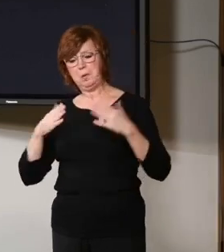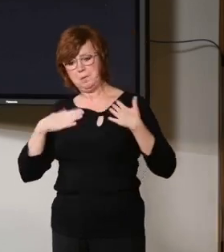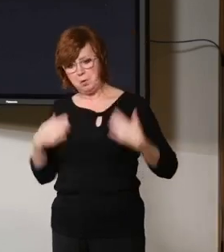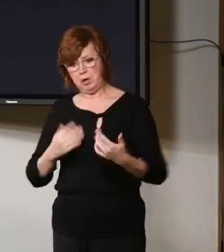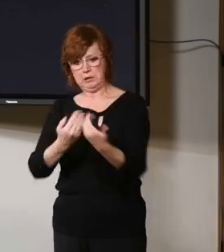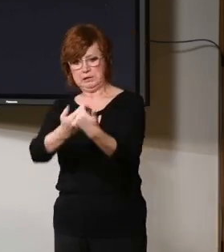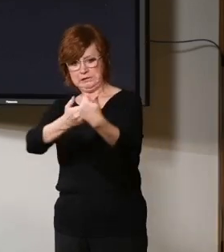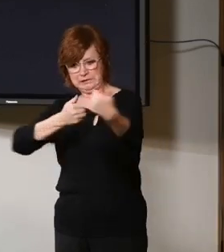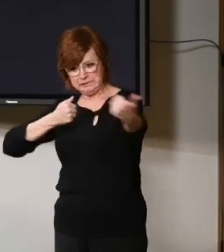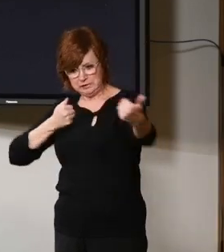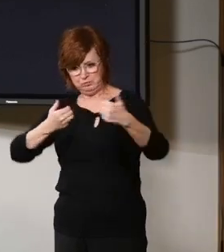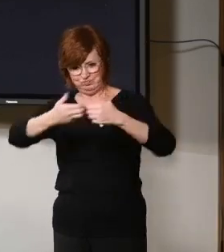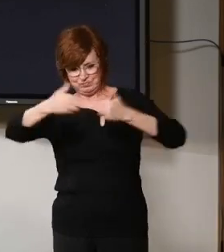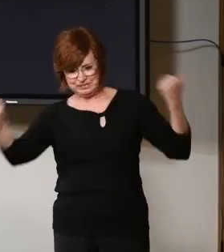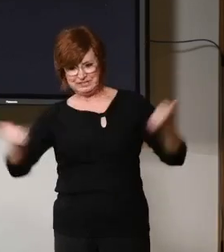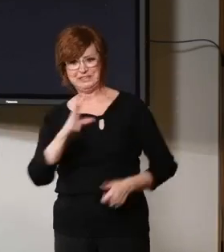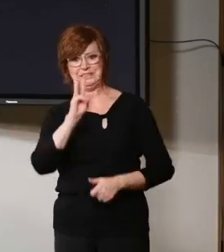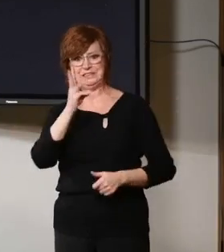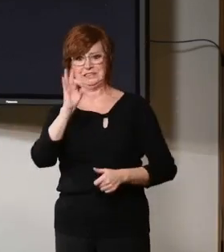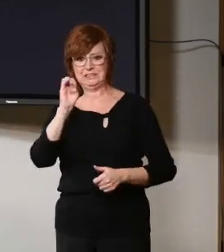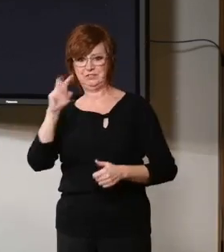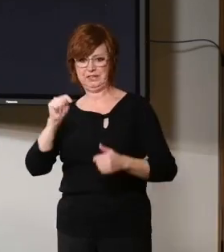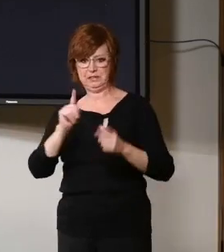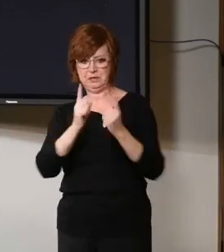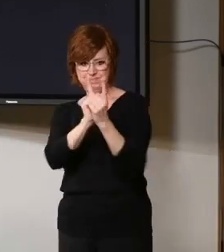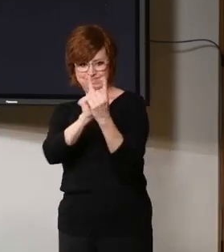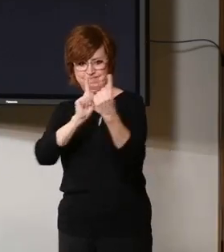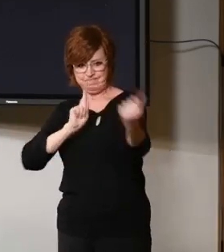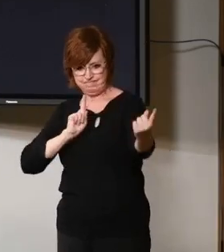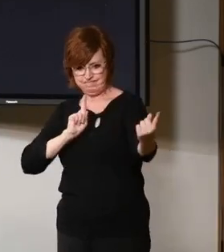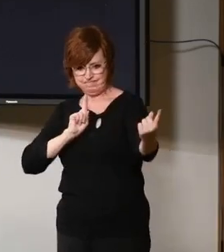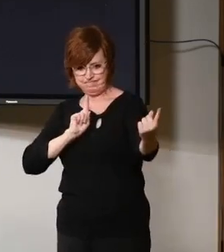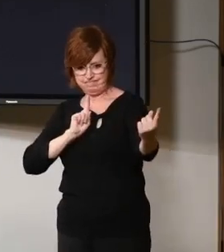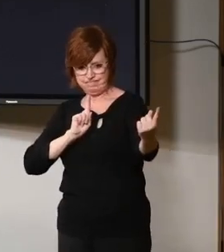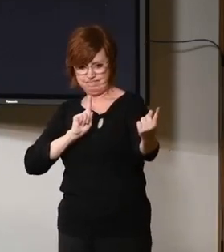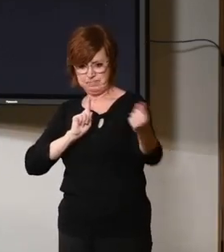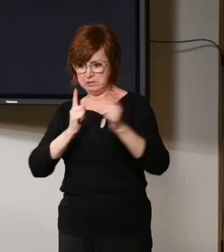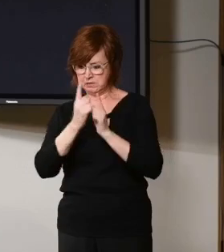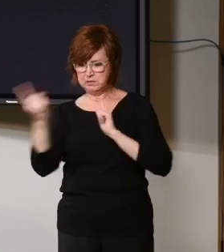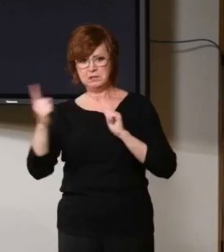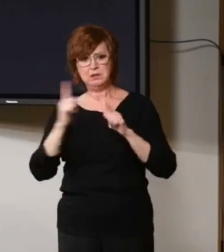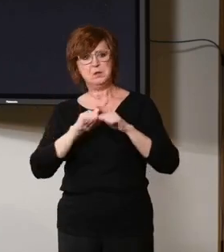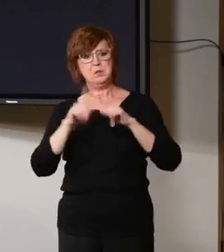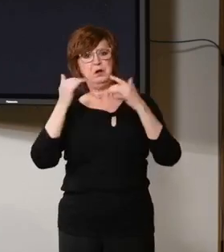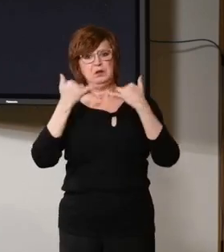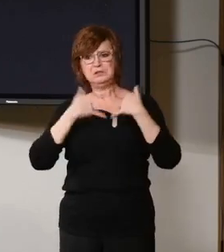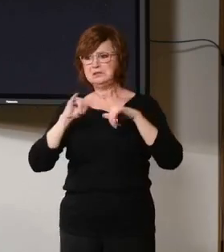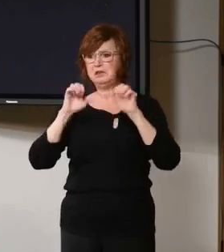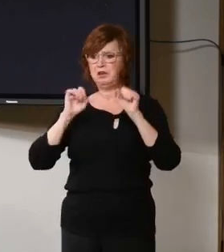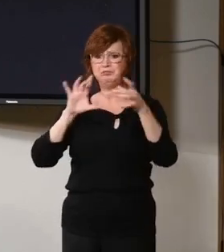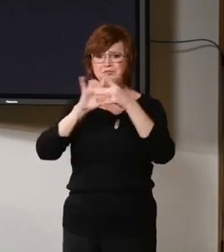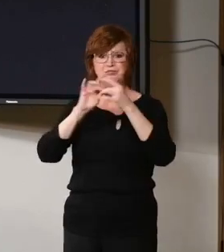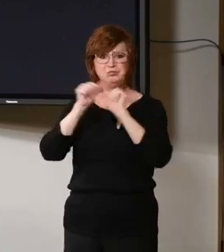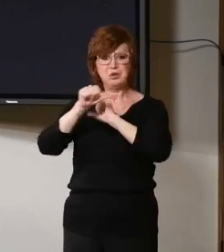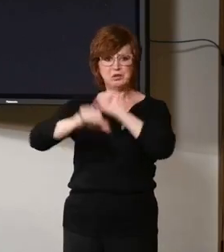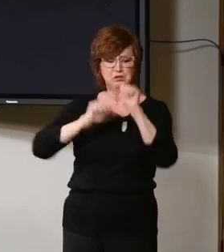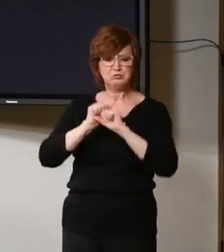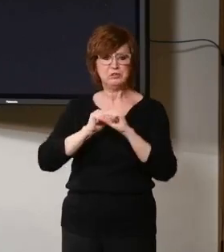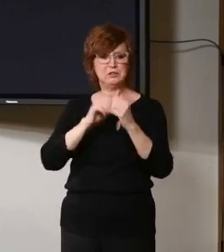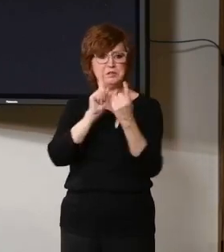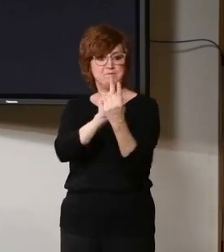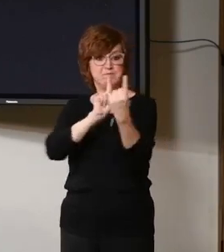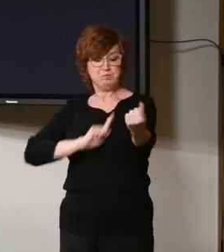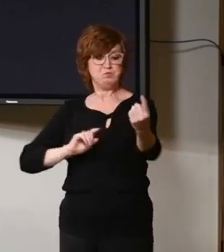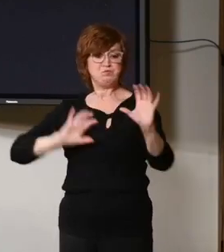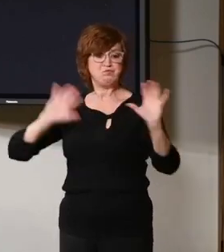time, keeping connected in terms of either through having a conversation, if there's more